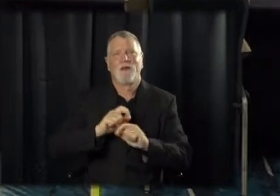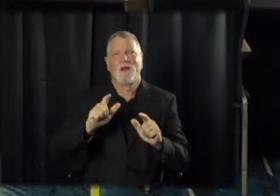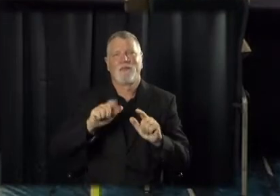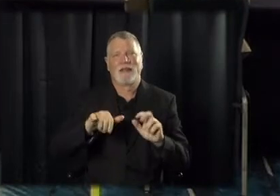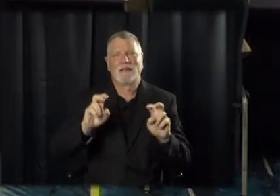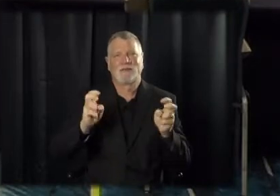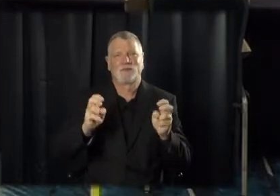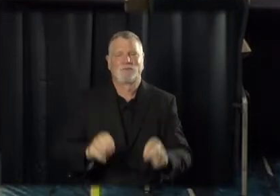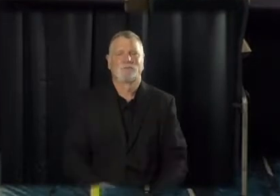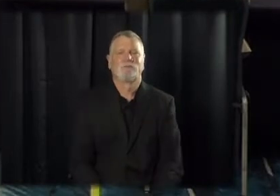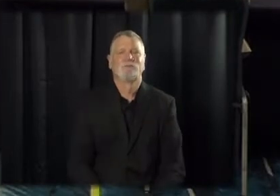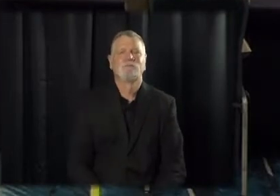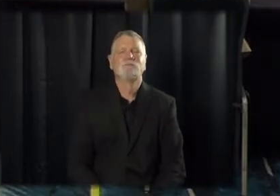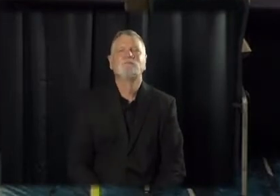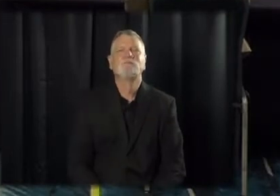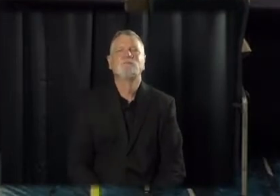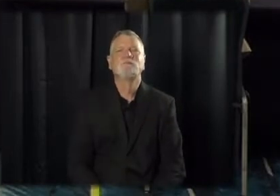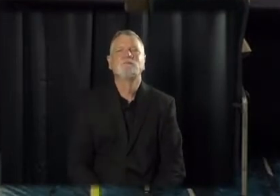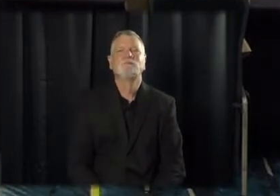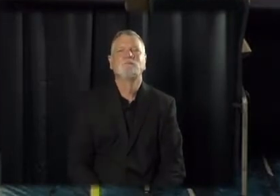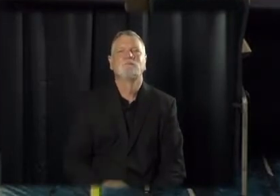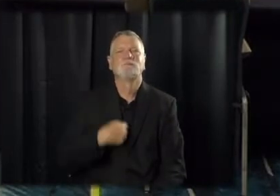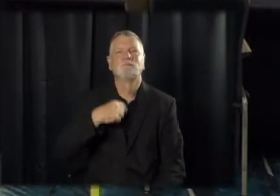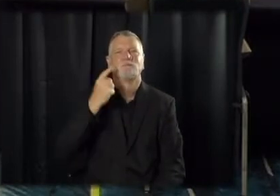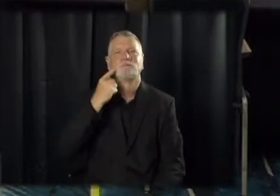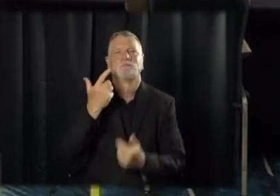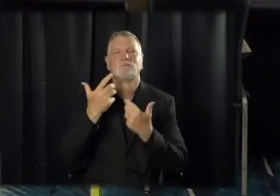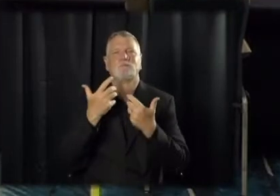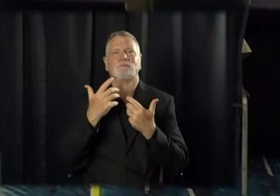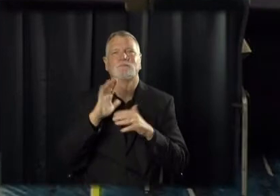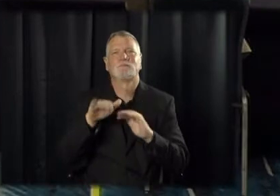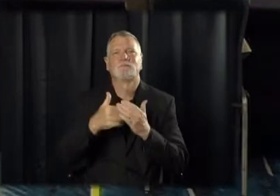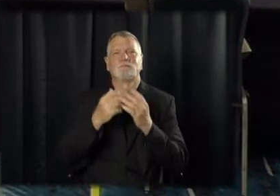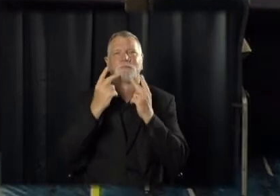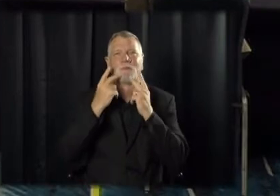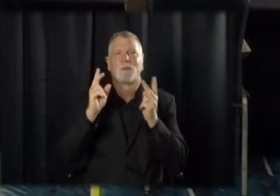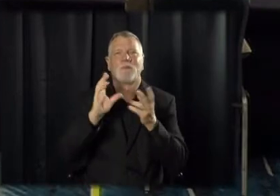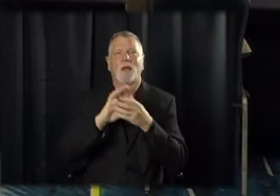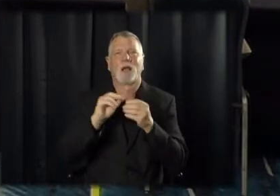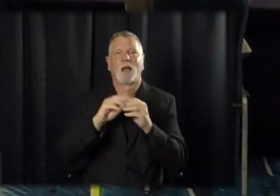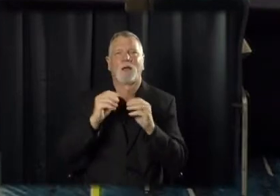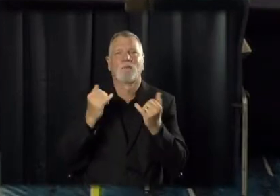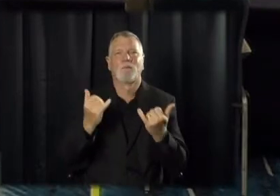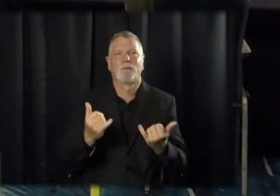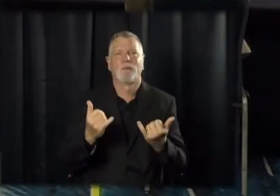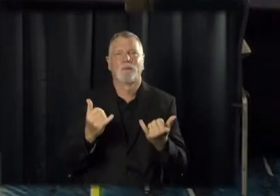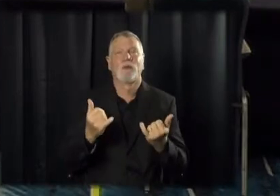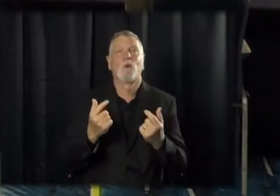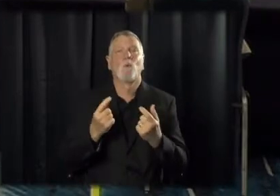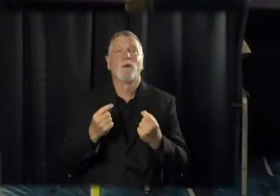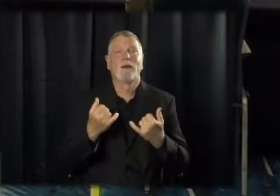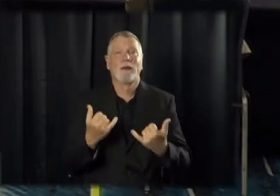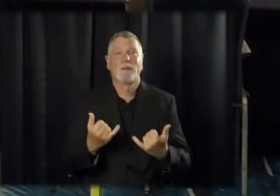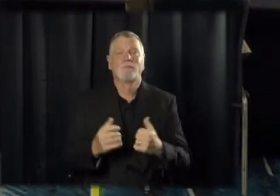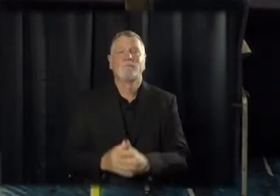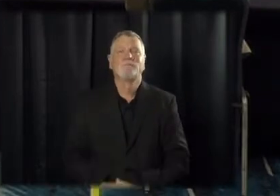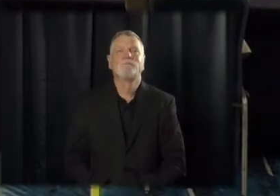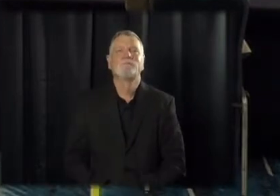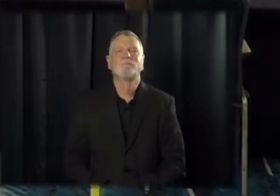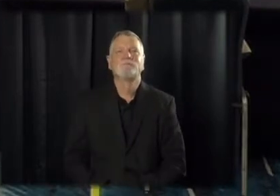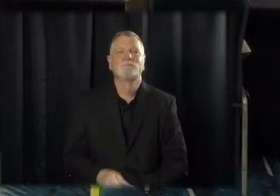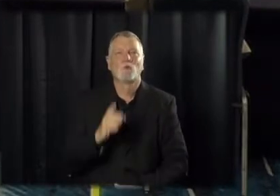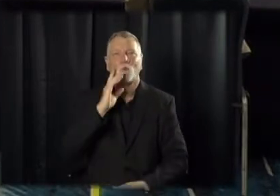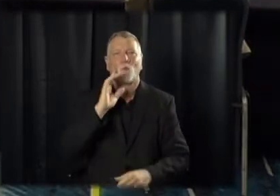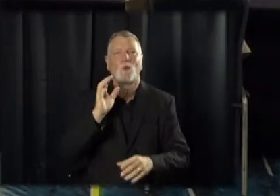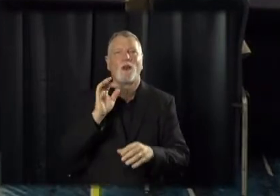these issues. I think that's all the public comments we have. So what we'll do is we'll